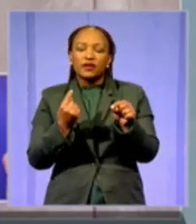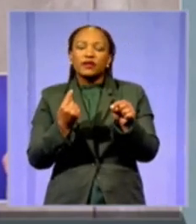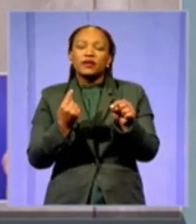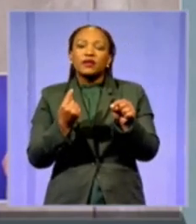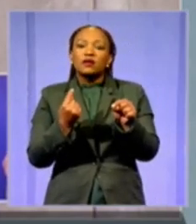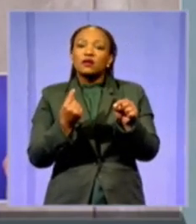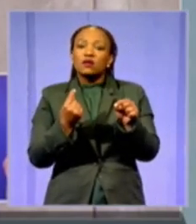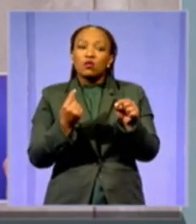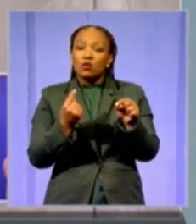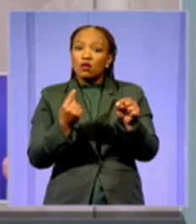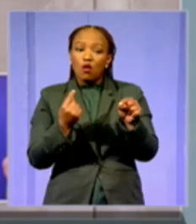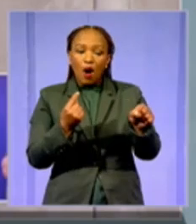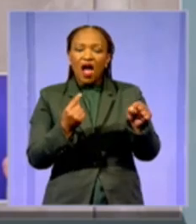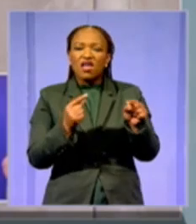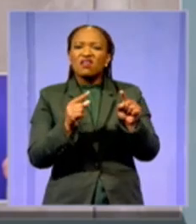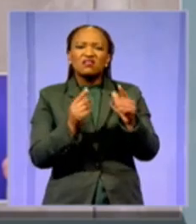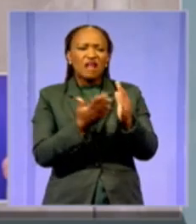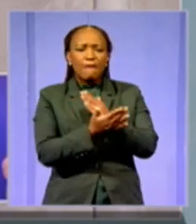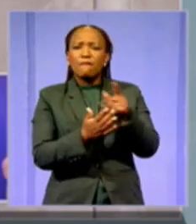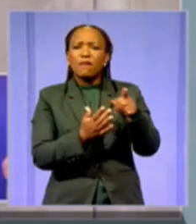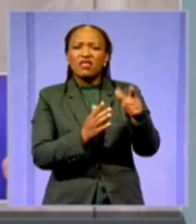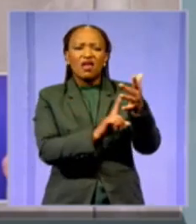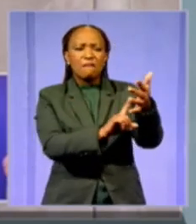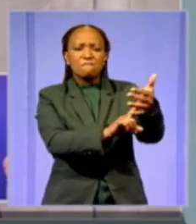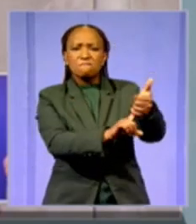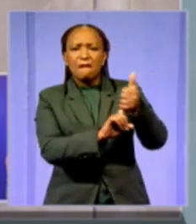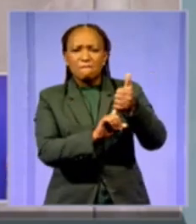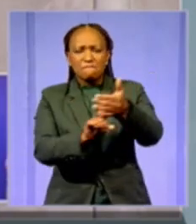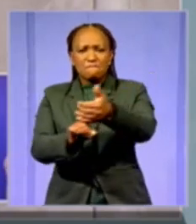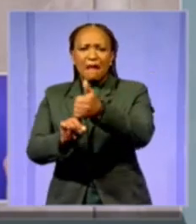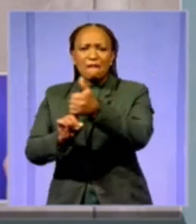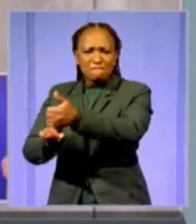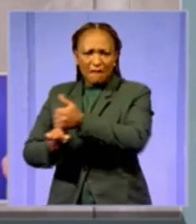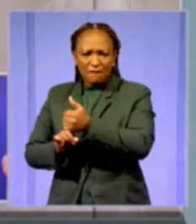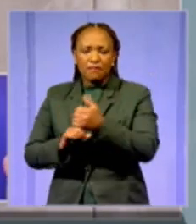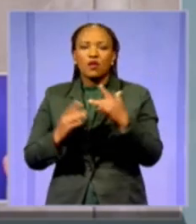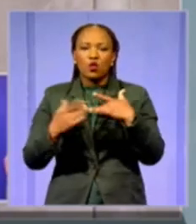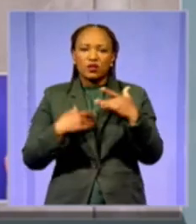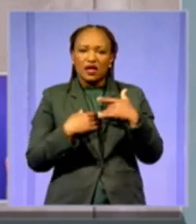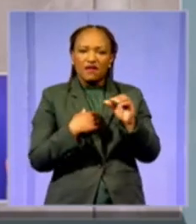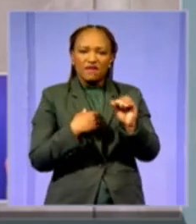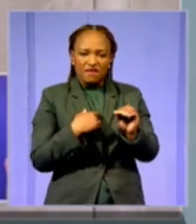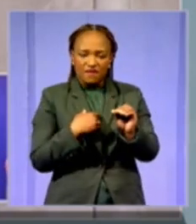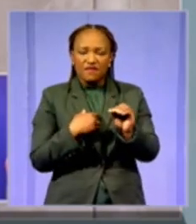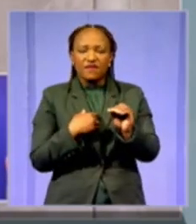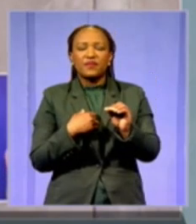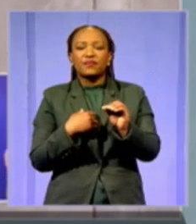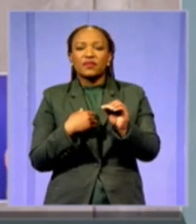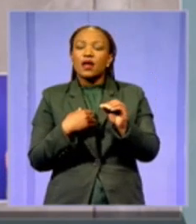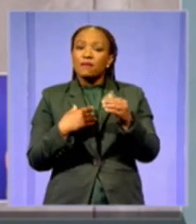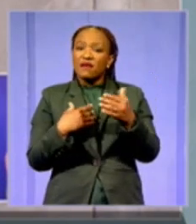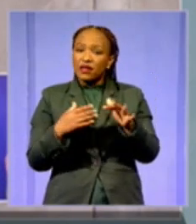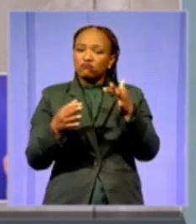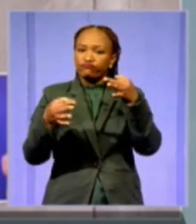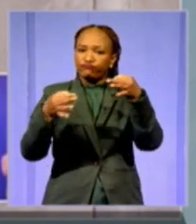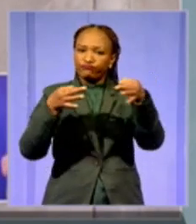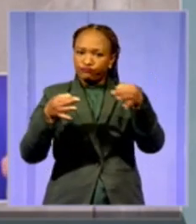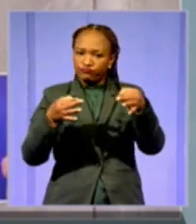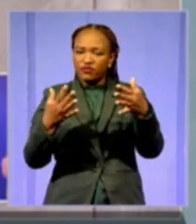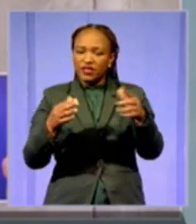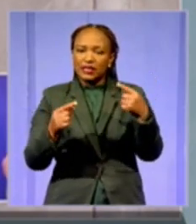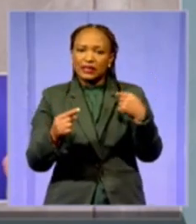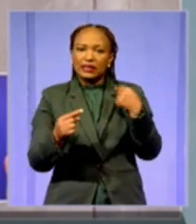are subjected to kidnappings. We are troubled by that, but as I alluded to in my